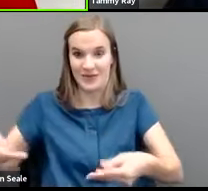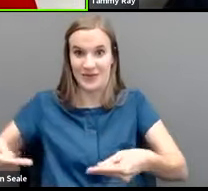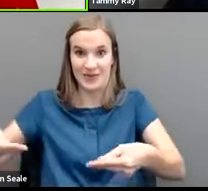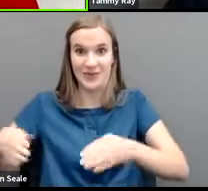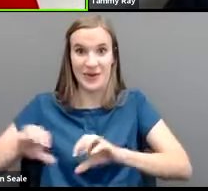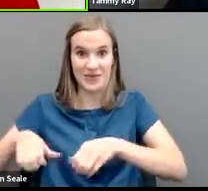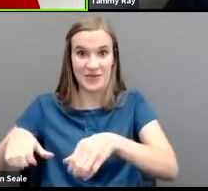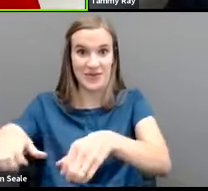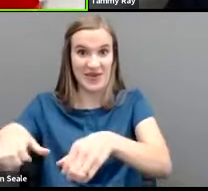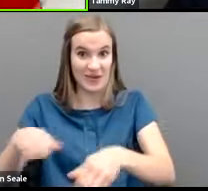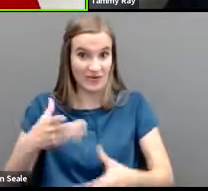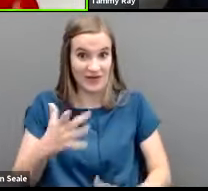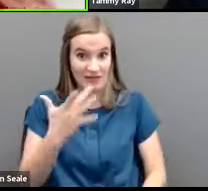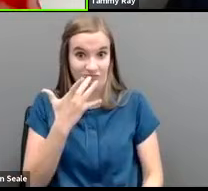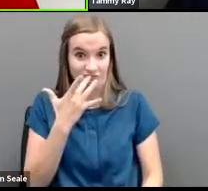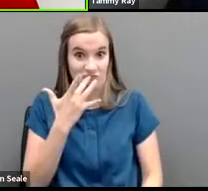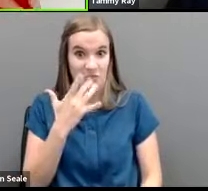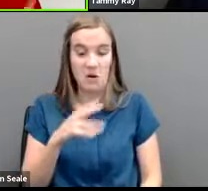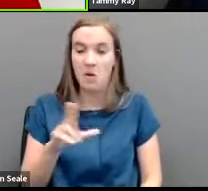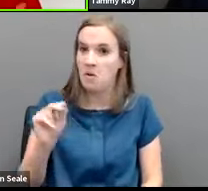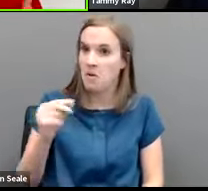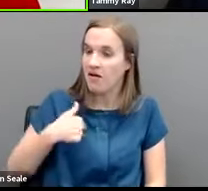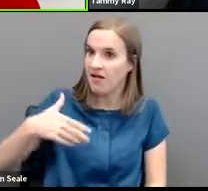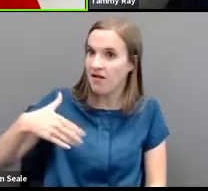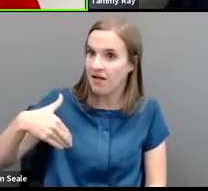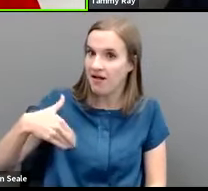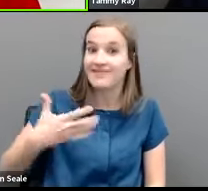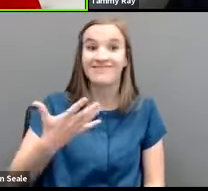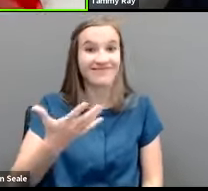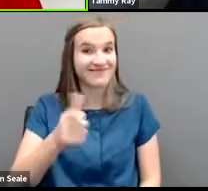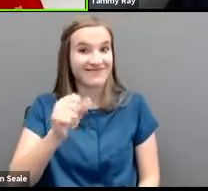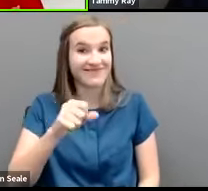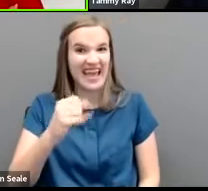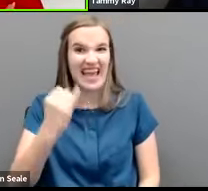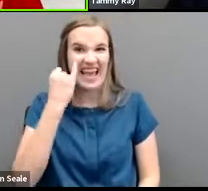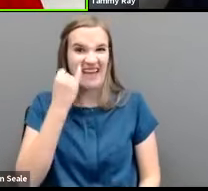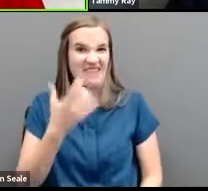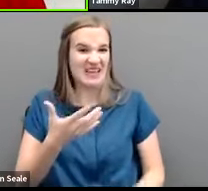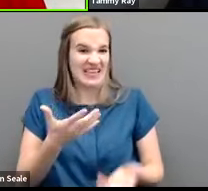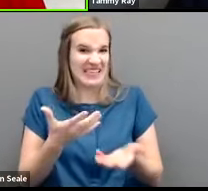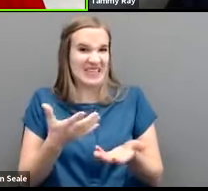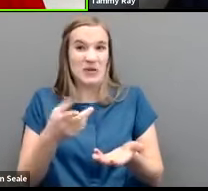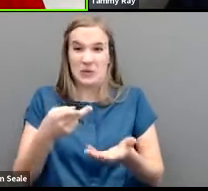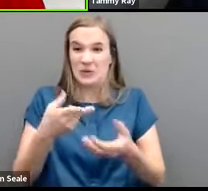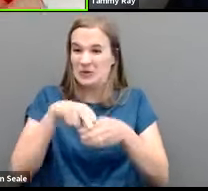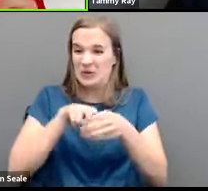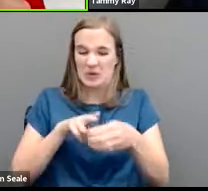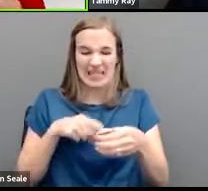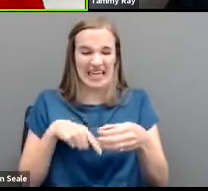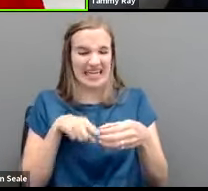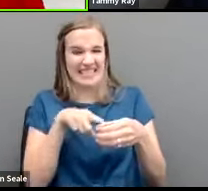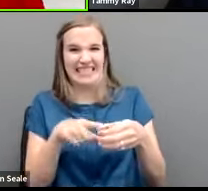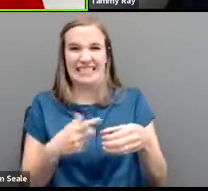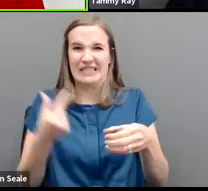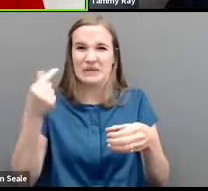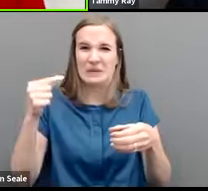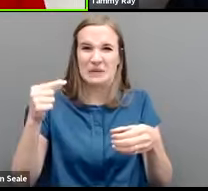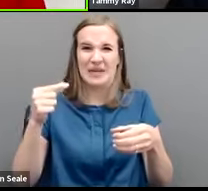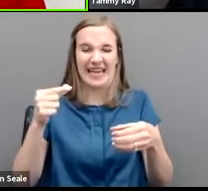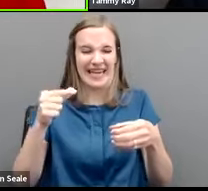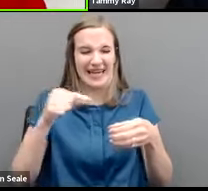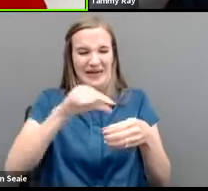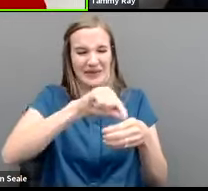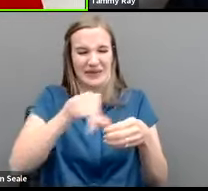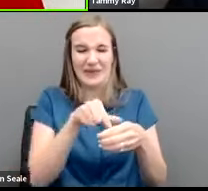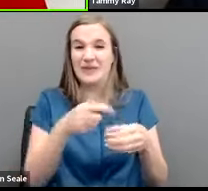have soy paper. Oh, wow. And so if your challenge is with the seaweed, as mine was when I was younger, I would give it a try. It's a